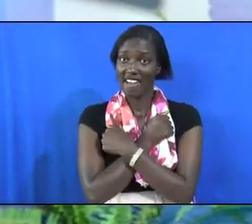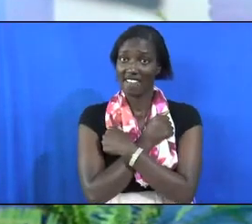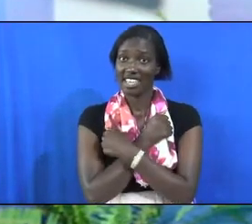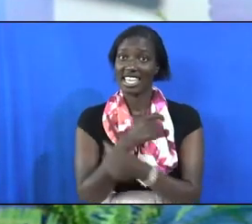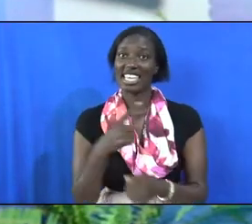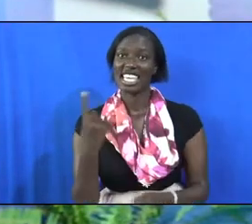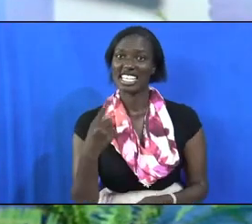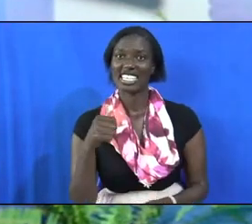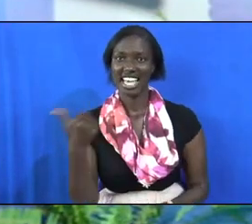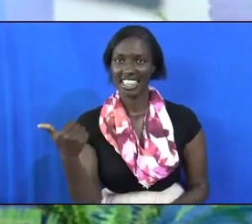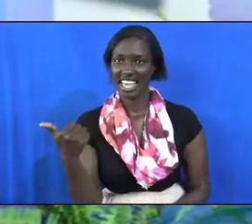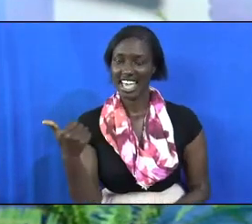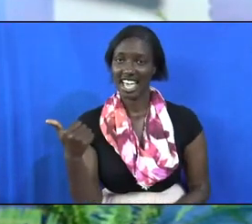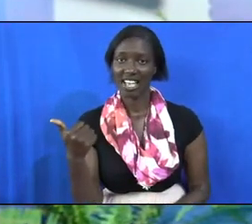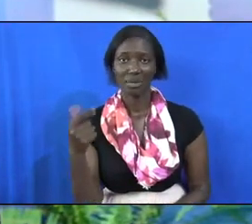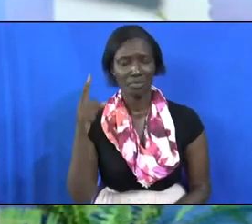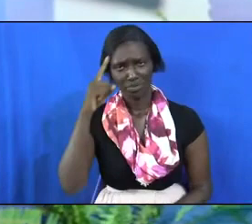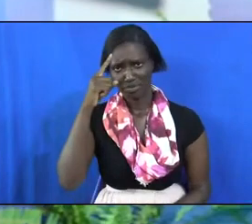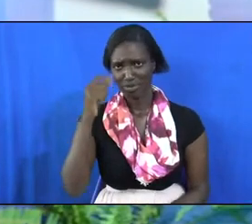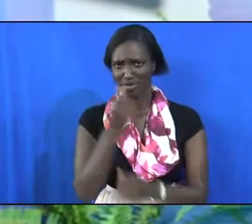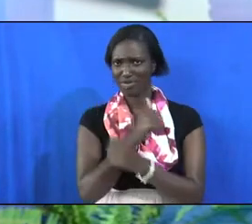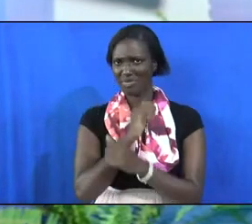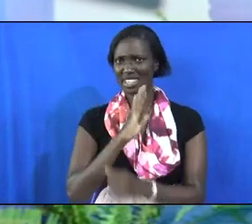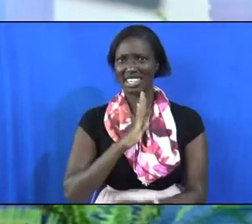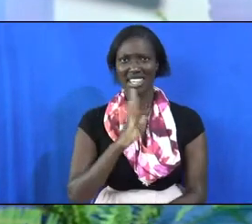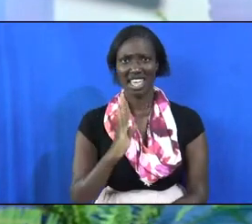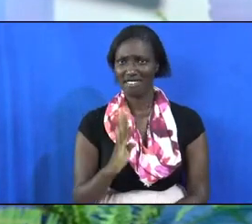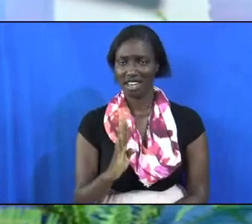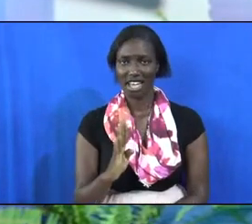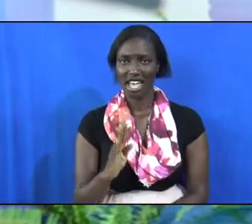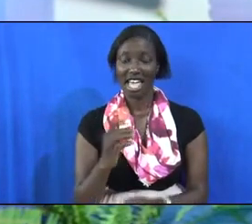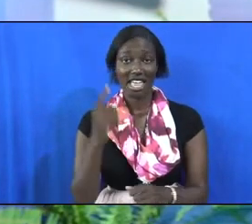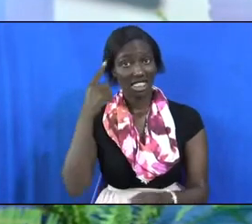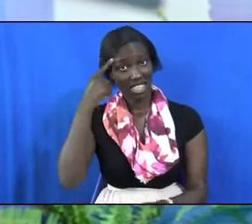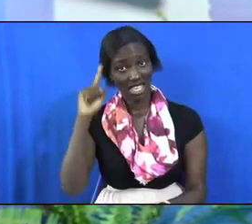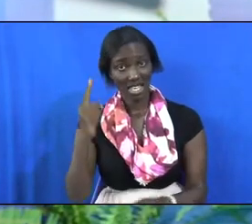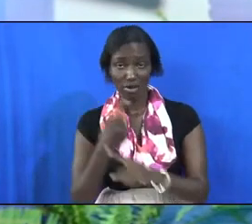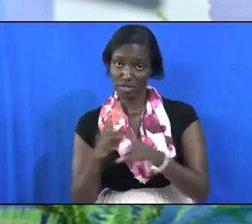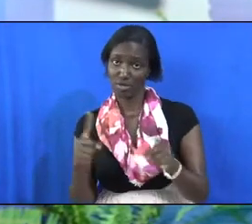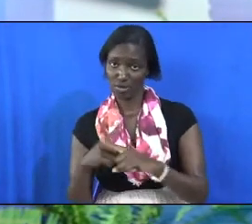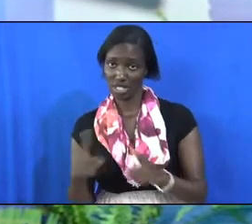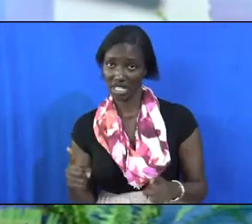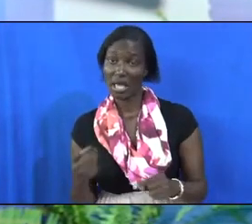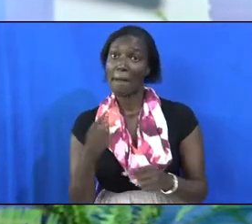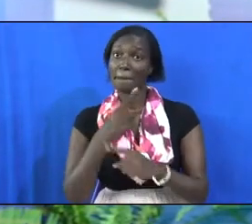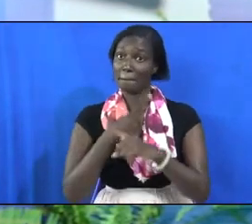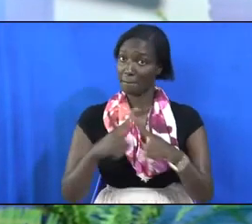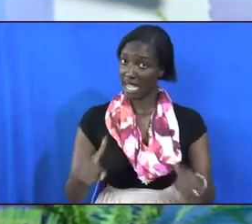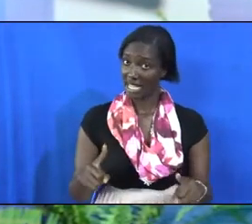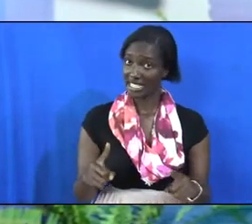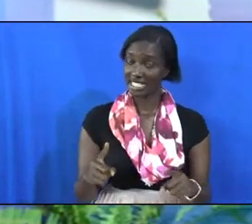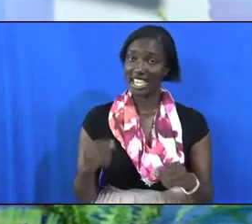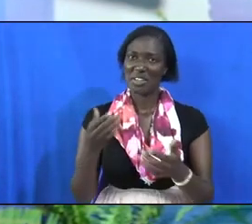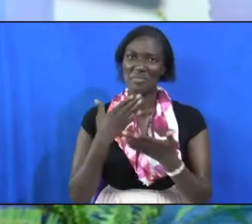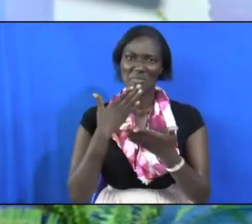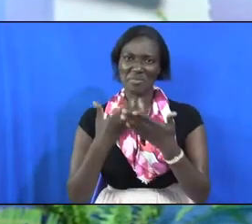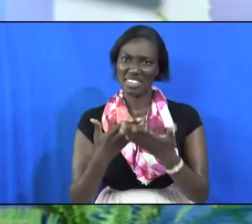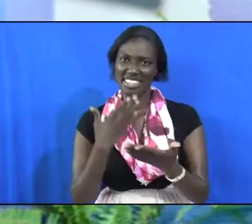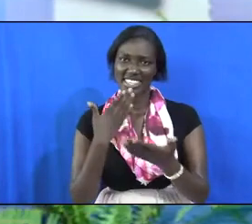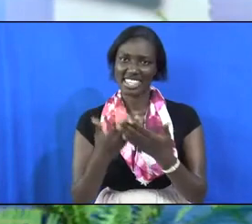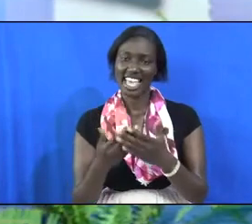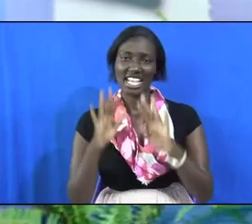other, we will never think bad of our differences, but we will appreciate each other as